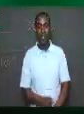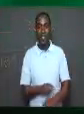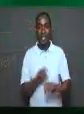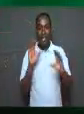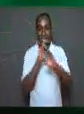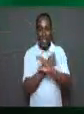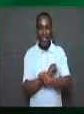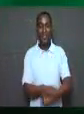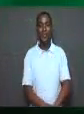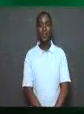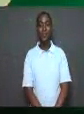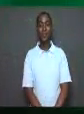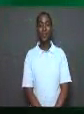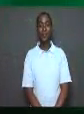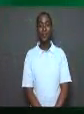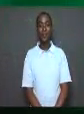Time's up.